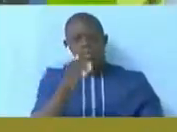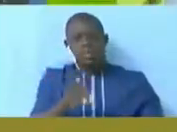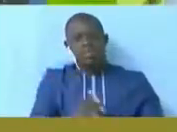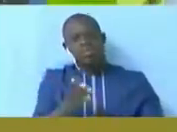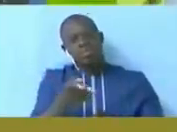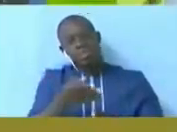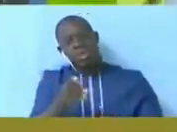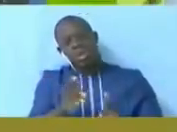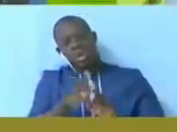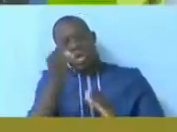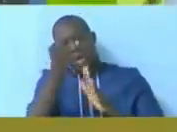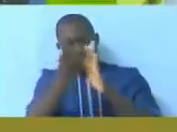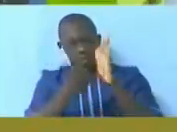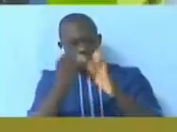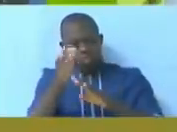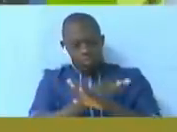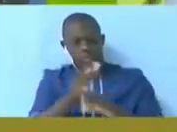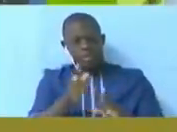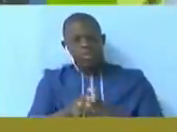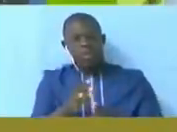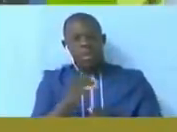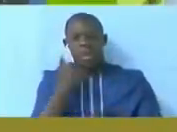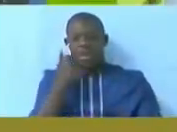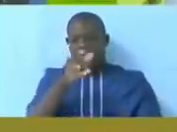nyinto. They charged him.